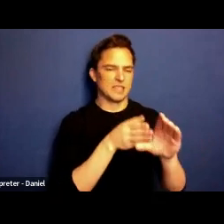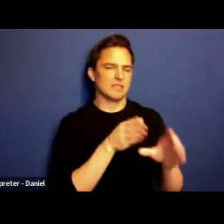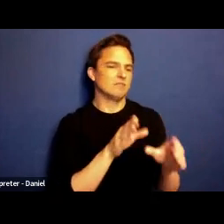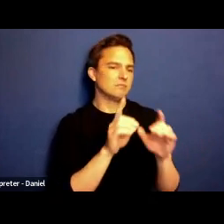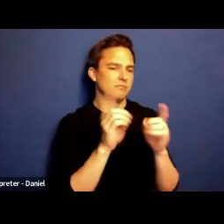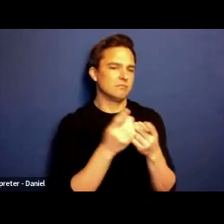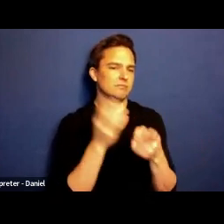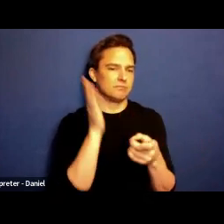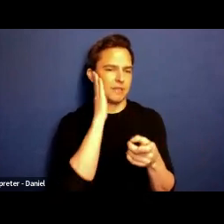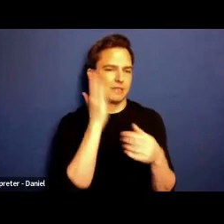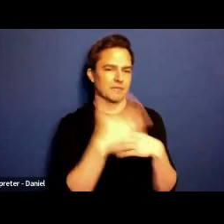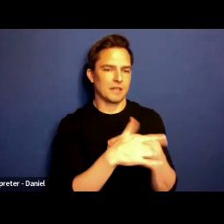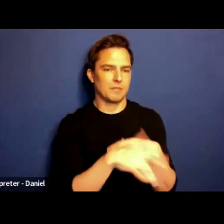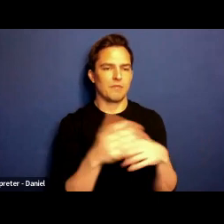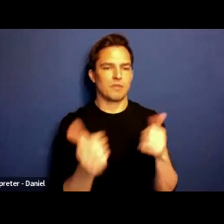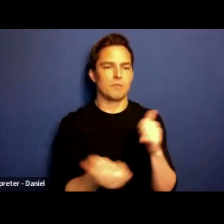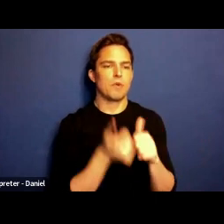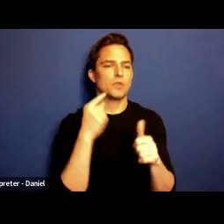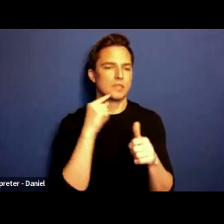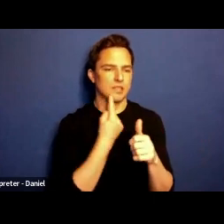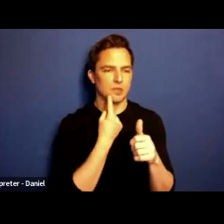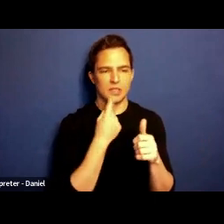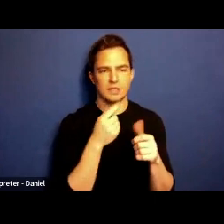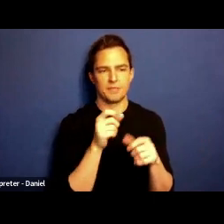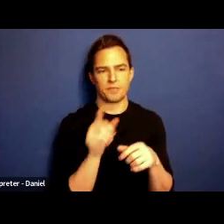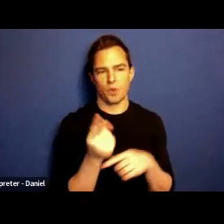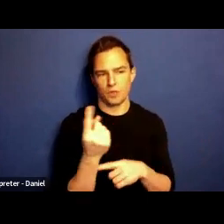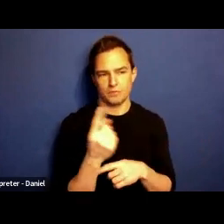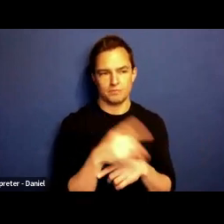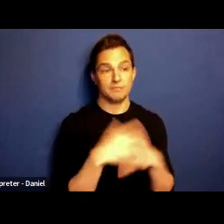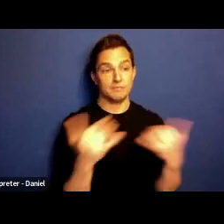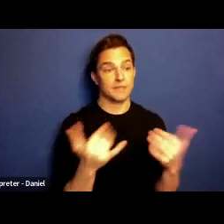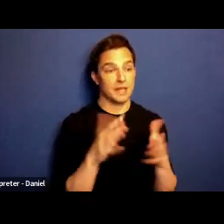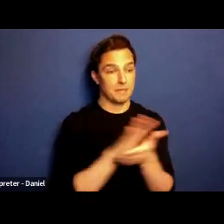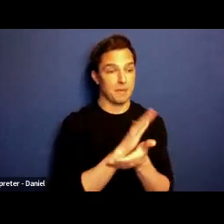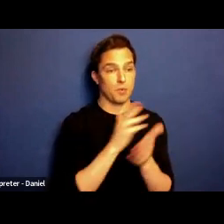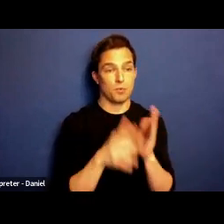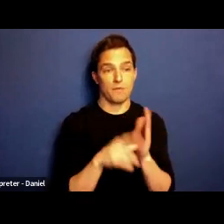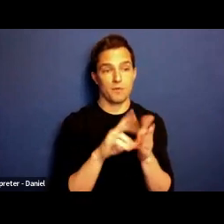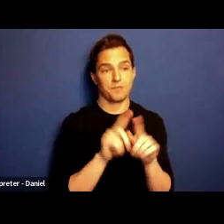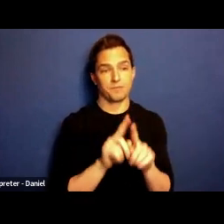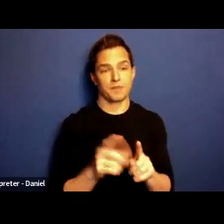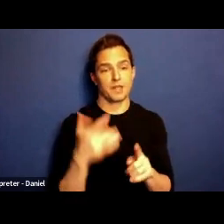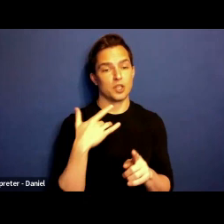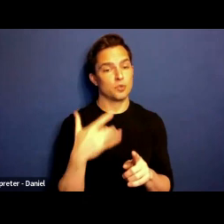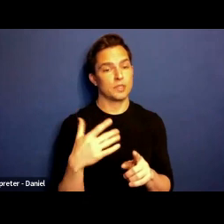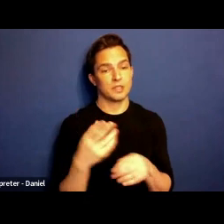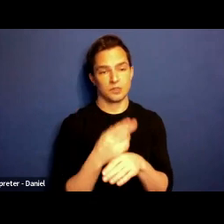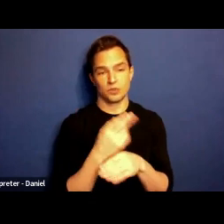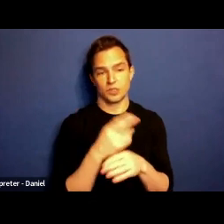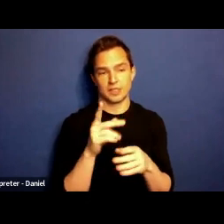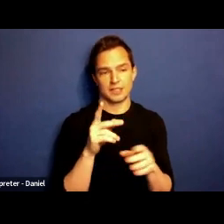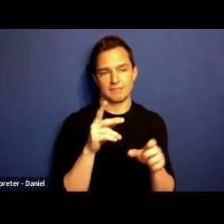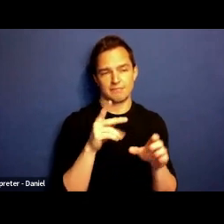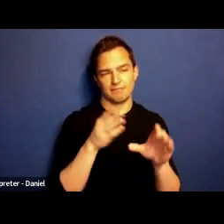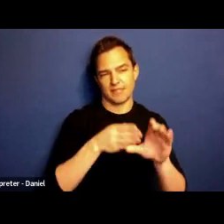most intensive level of care. Today, the paper is going to sort of review trends in the use of psychiatric beds over